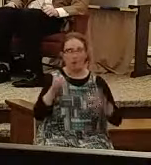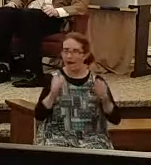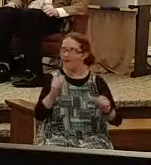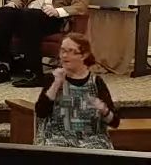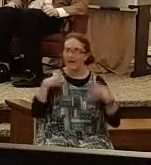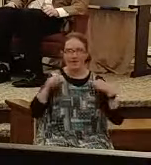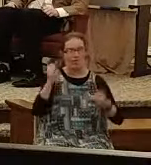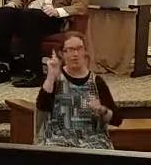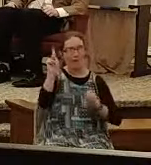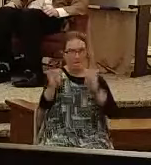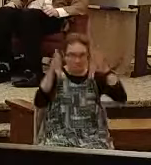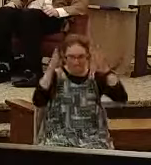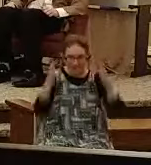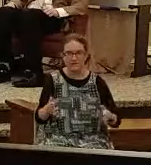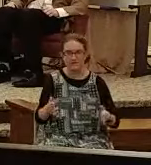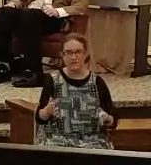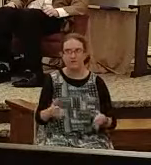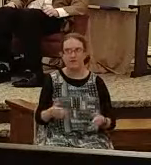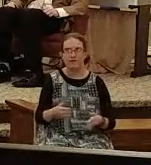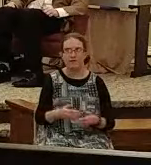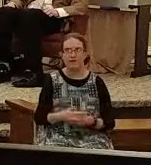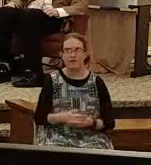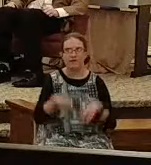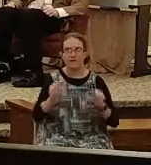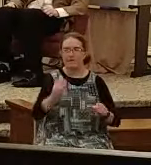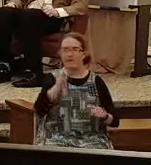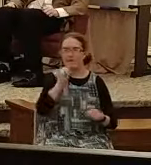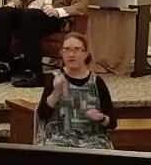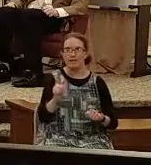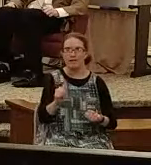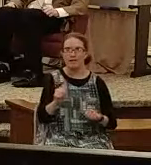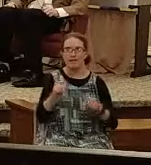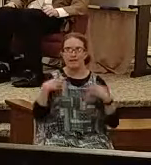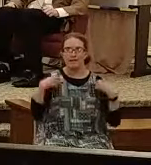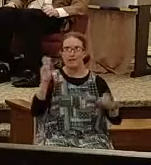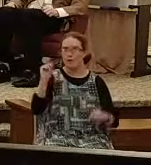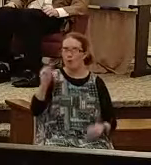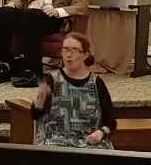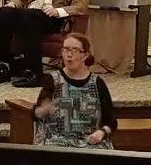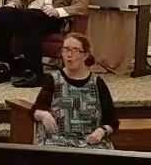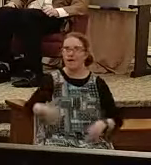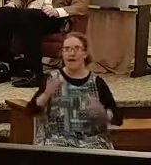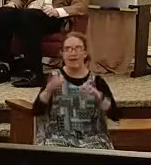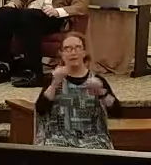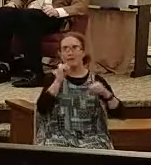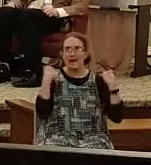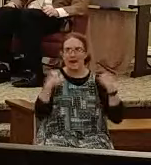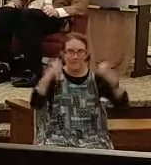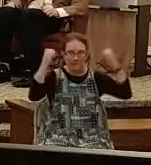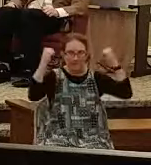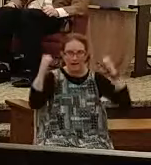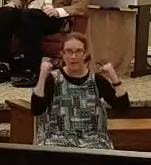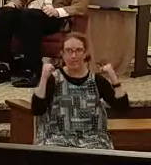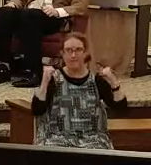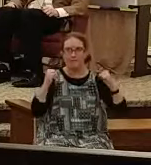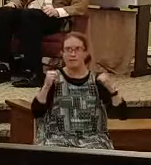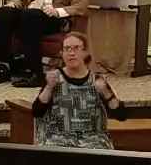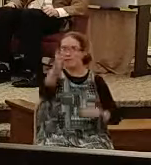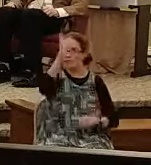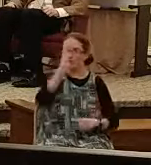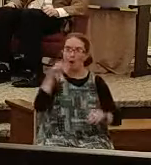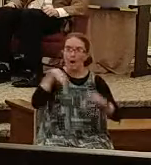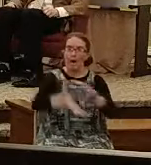one person. I can't heal anybody. I don't have that power. Amen. But the